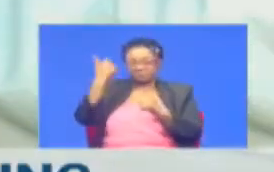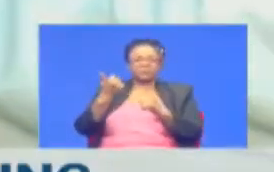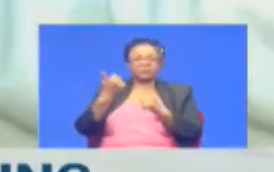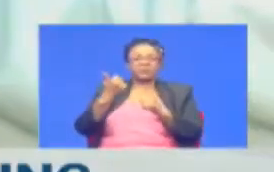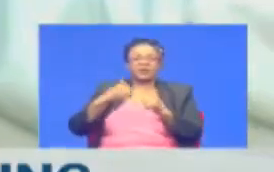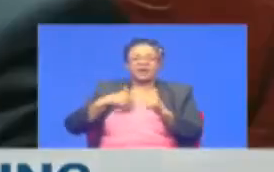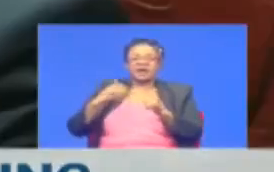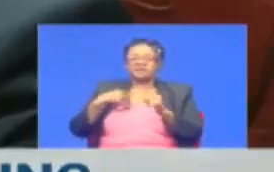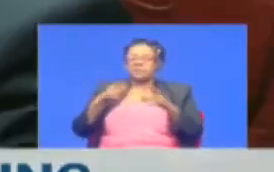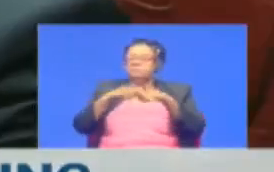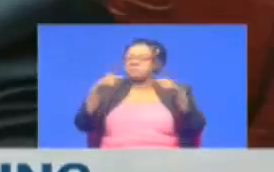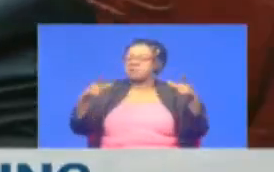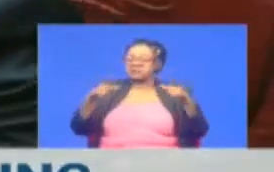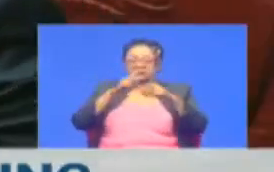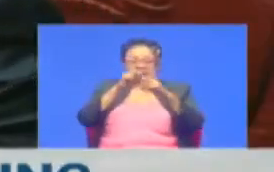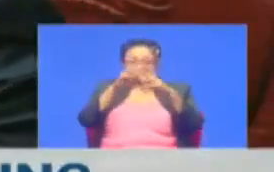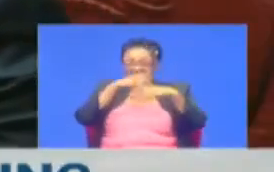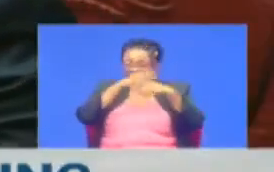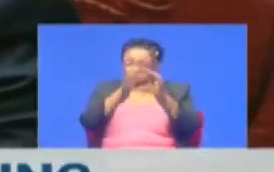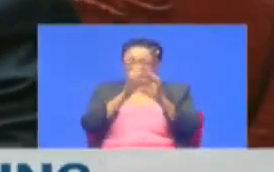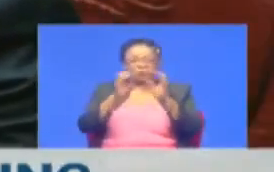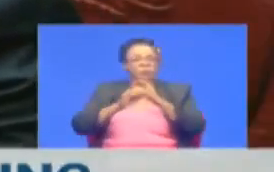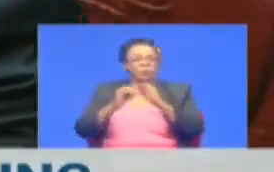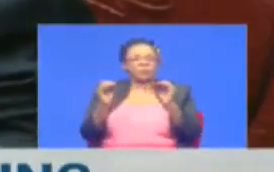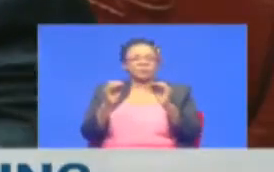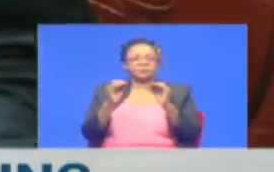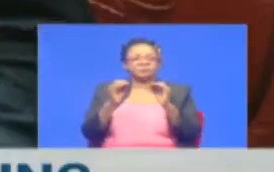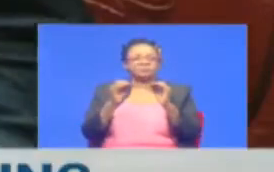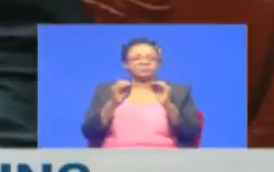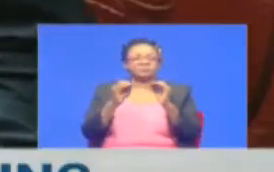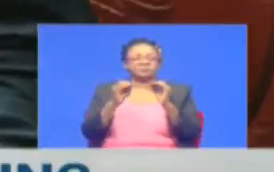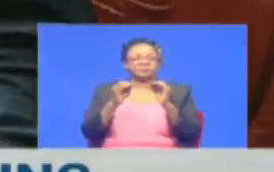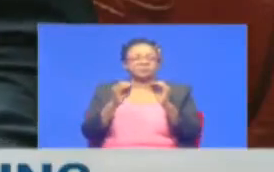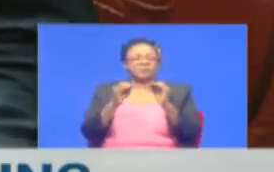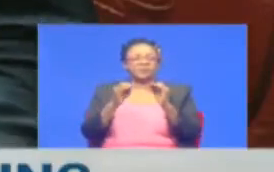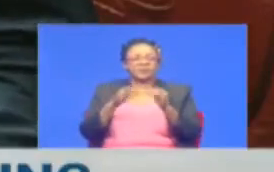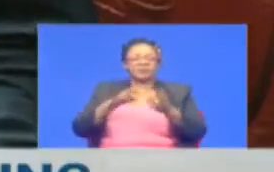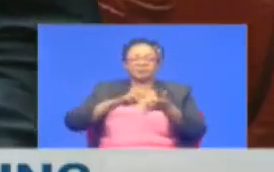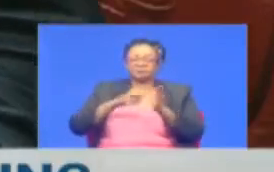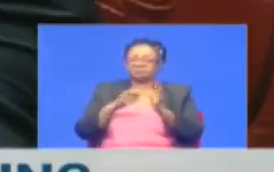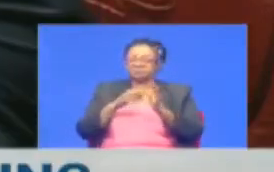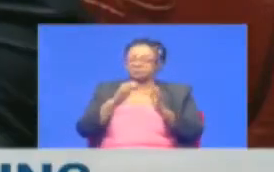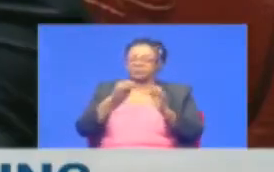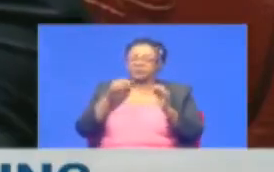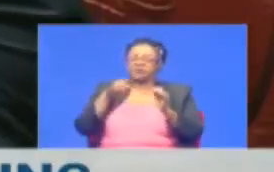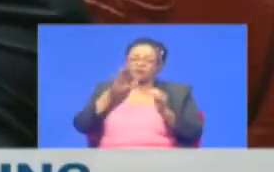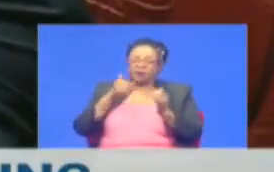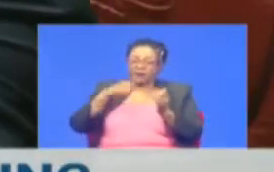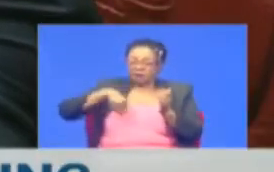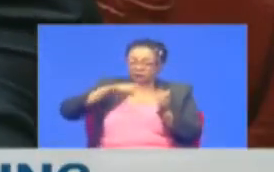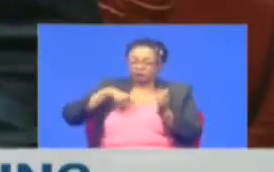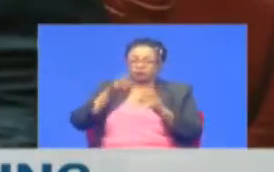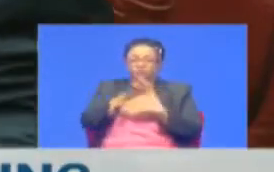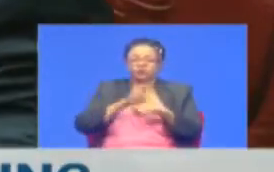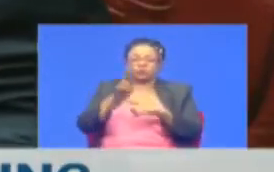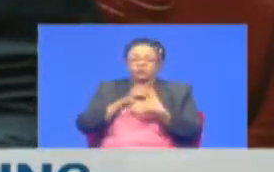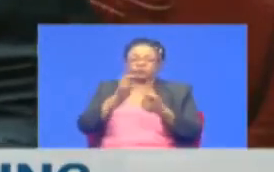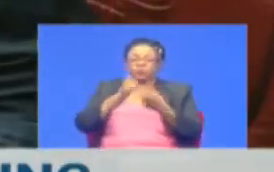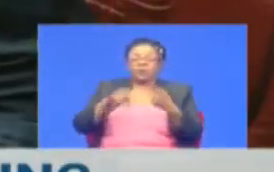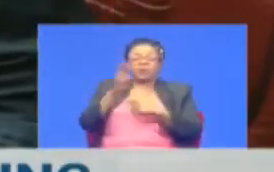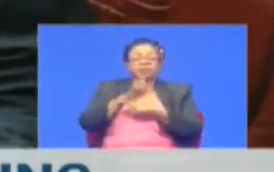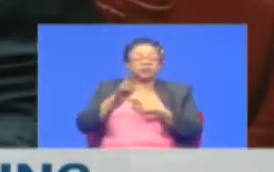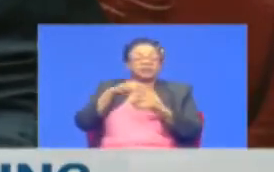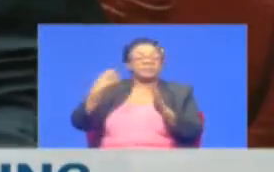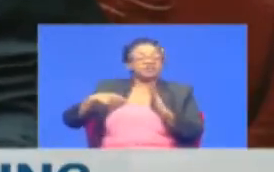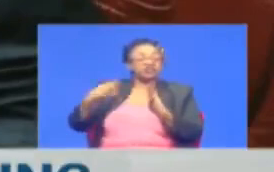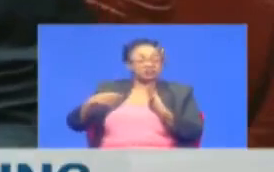mass testing. It has been impossible for us to get the reagents that they would use for those machines, essentially Roche testing